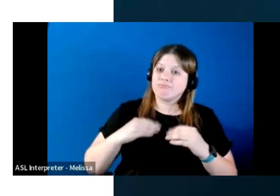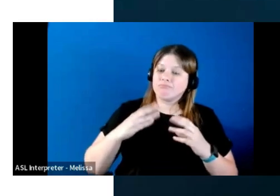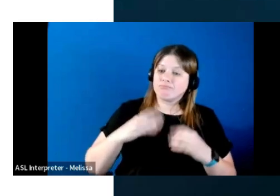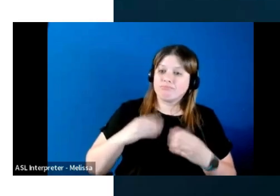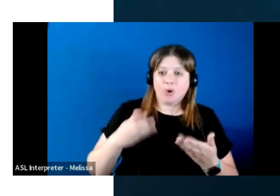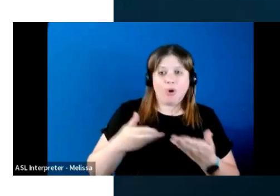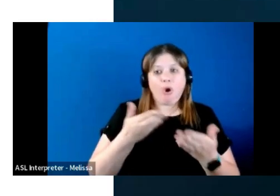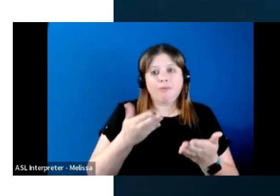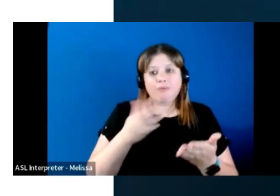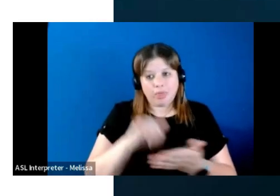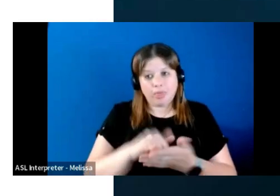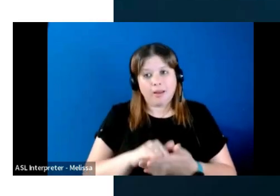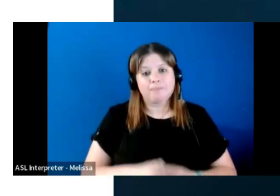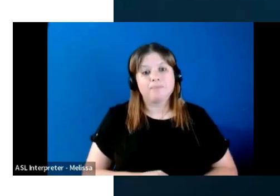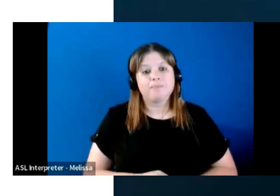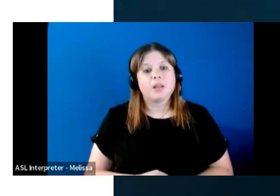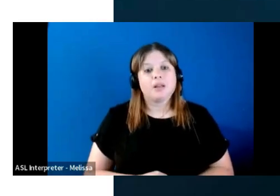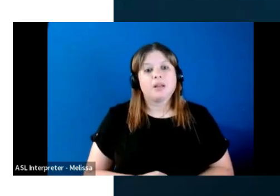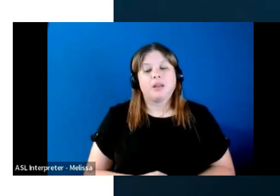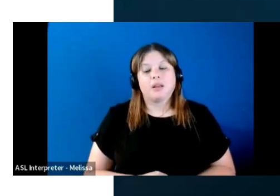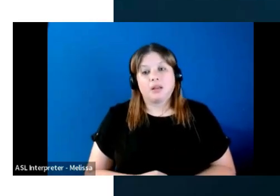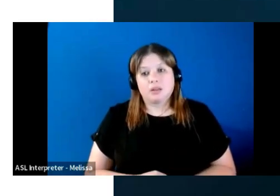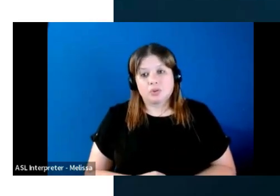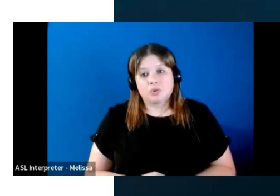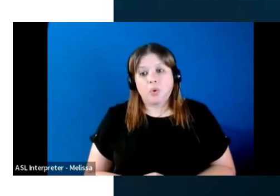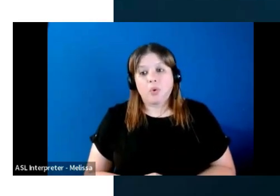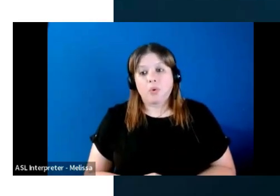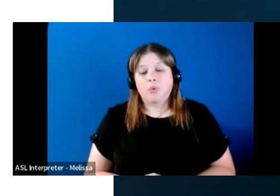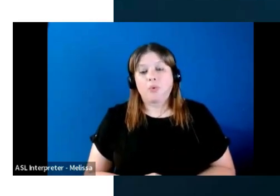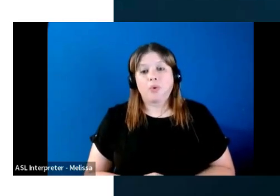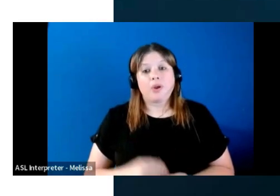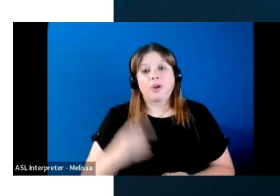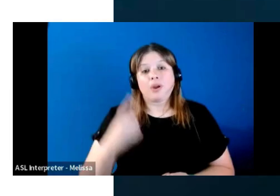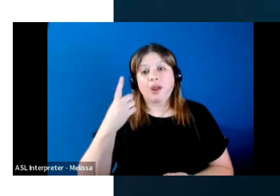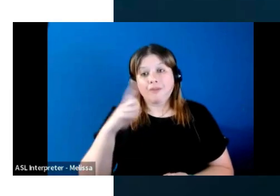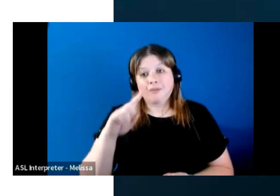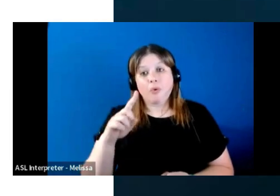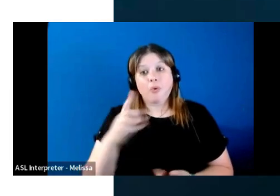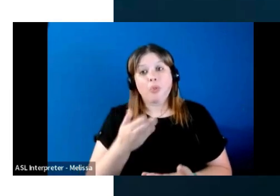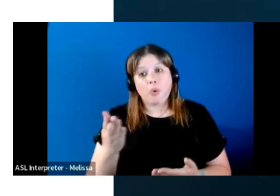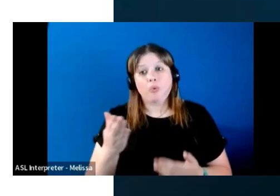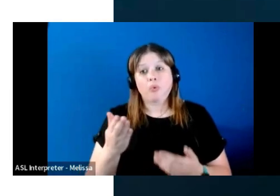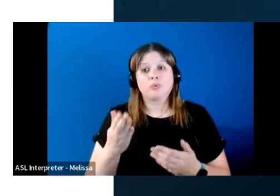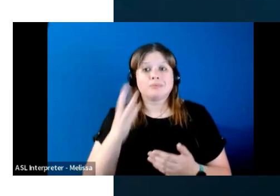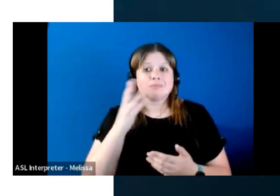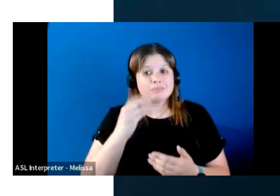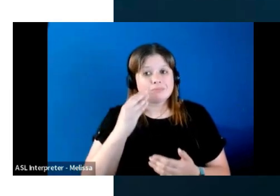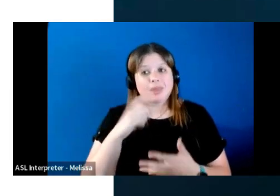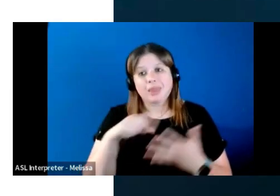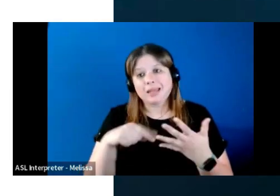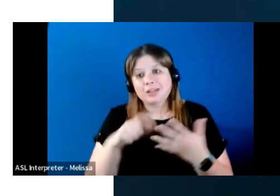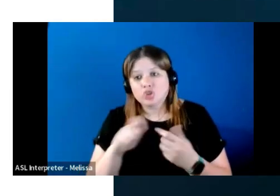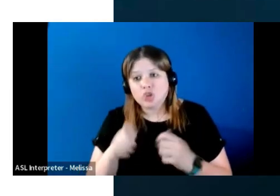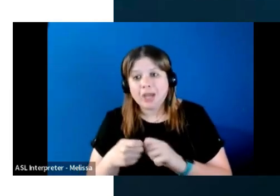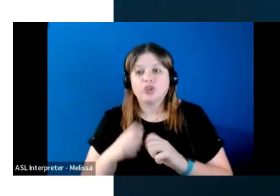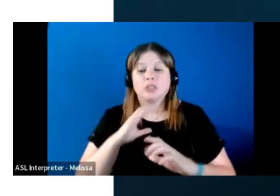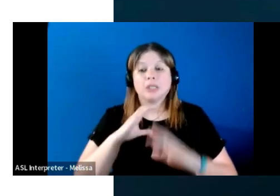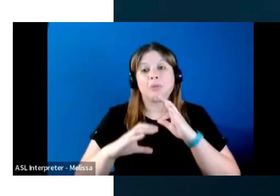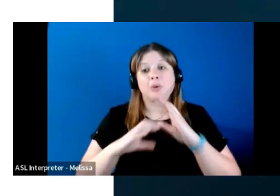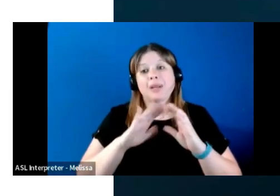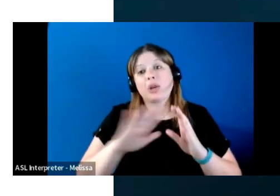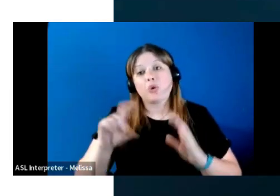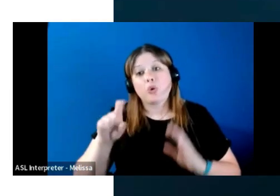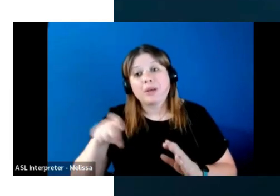So for those with these changes, communicating your needs, here are some